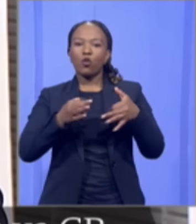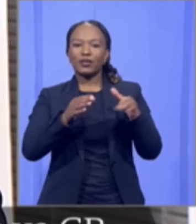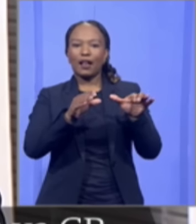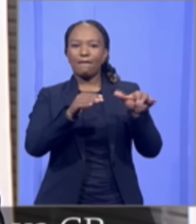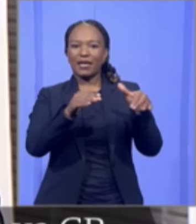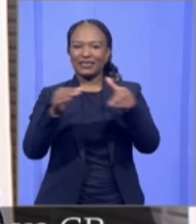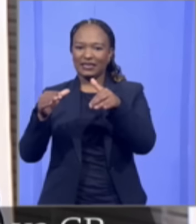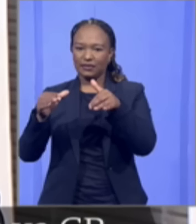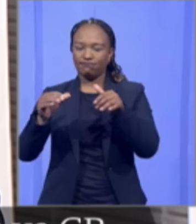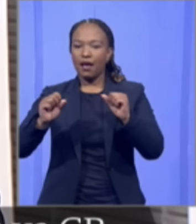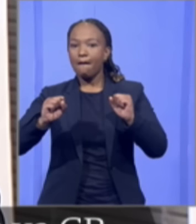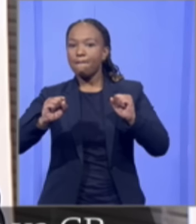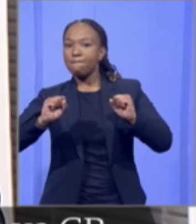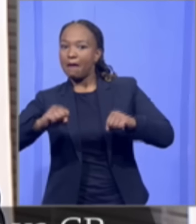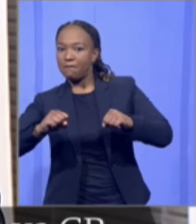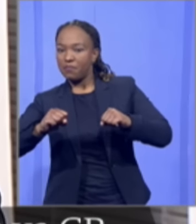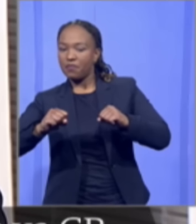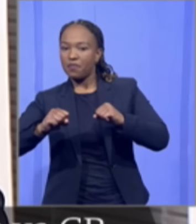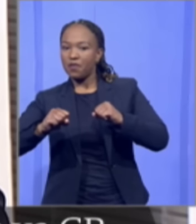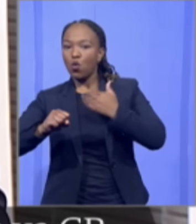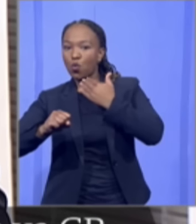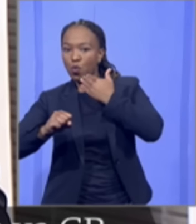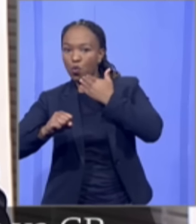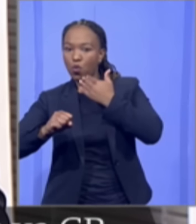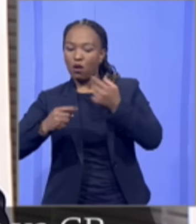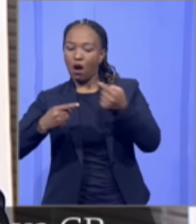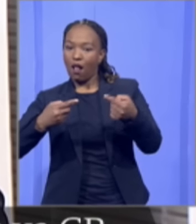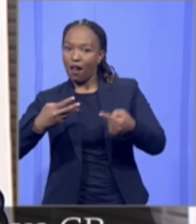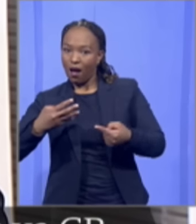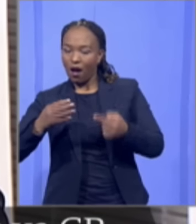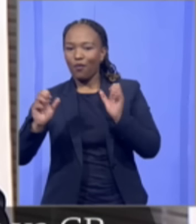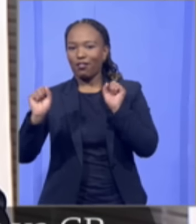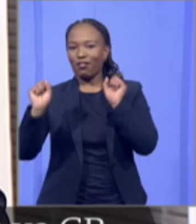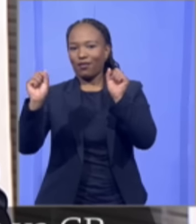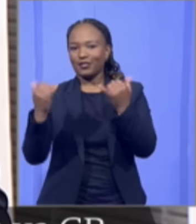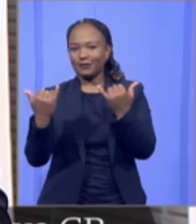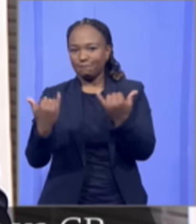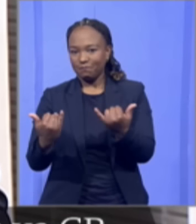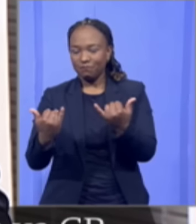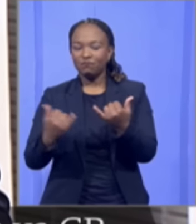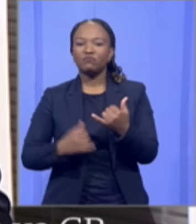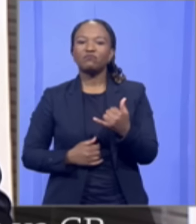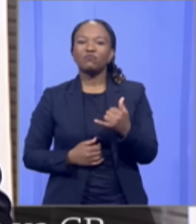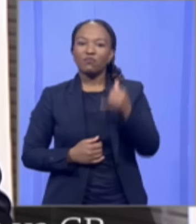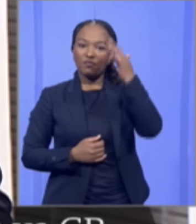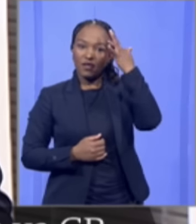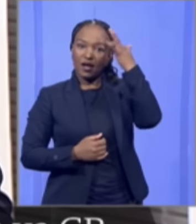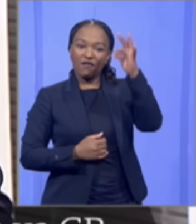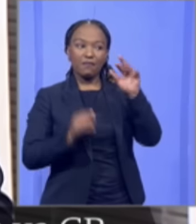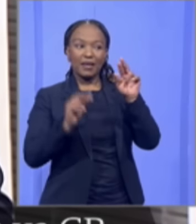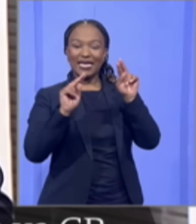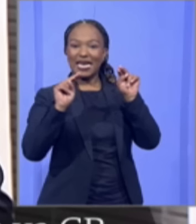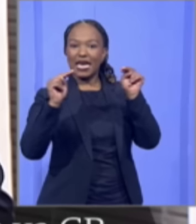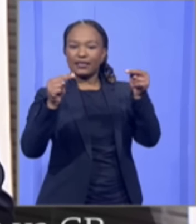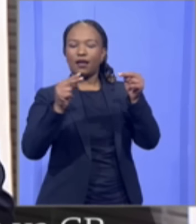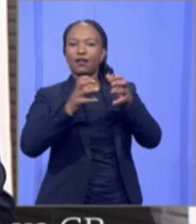of this relationship. We have been guided by government of national unity